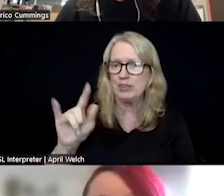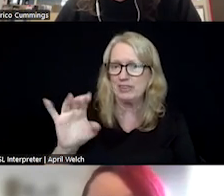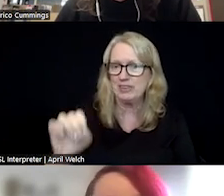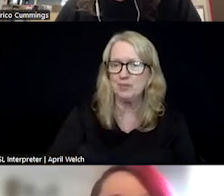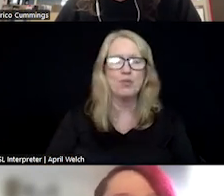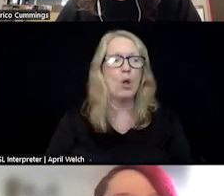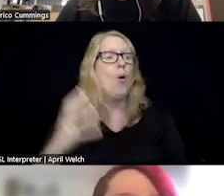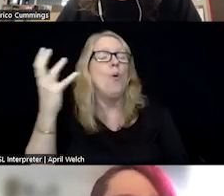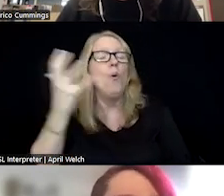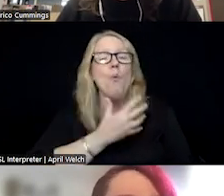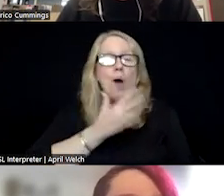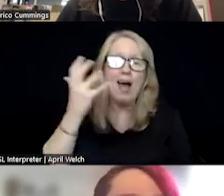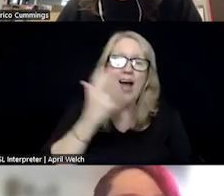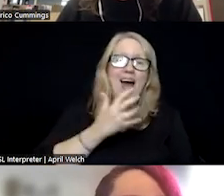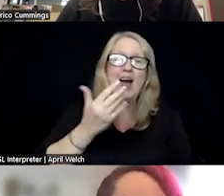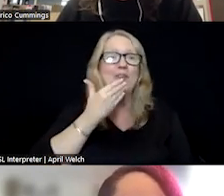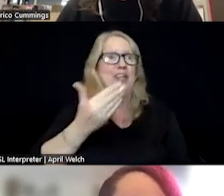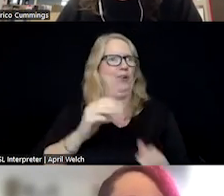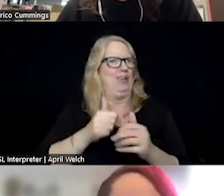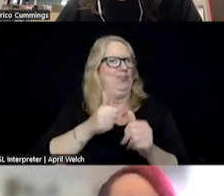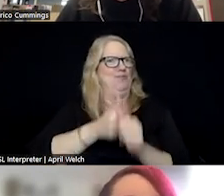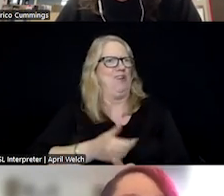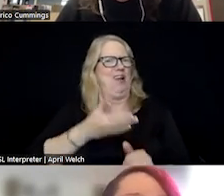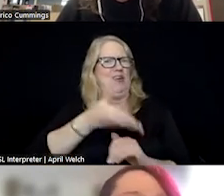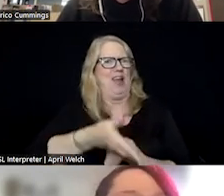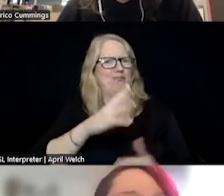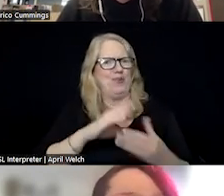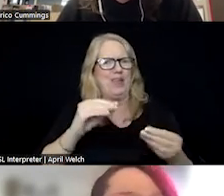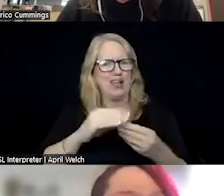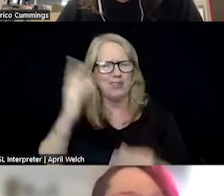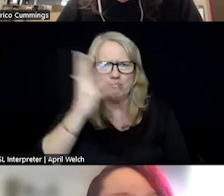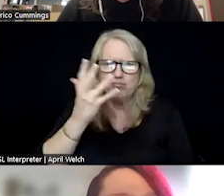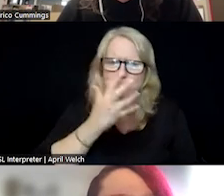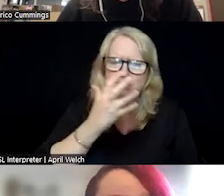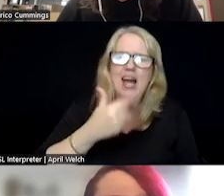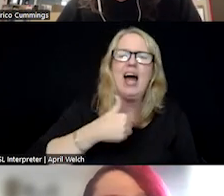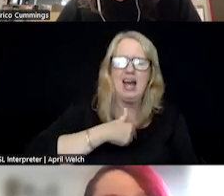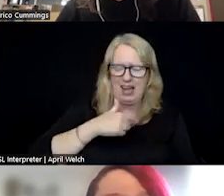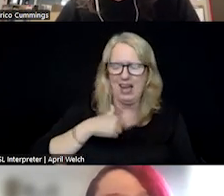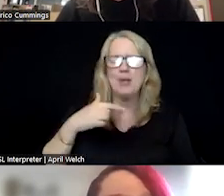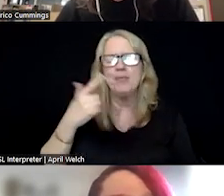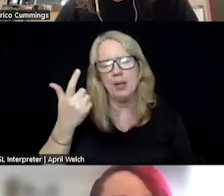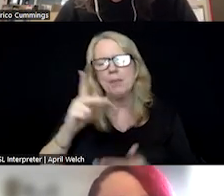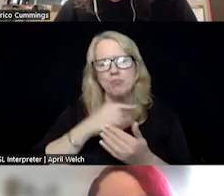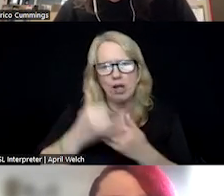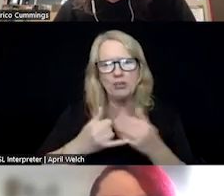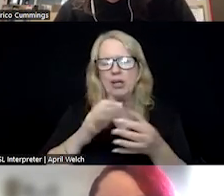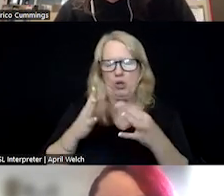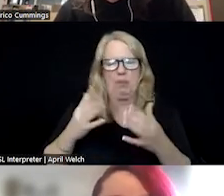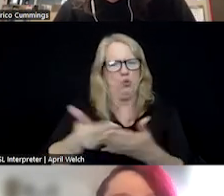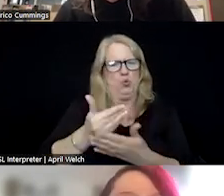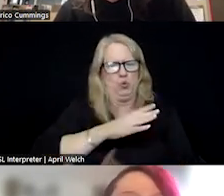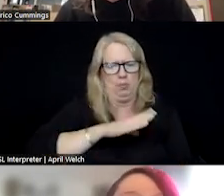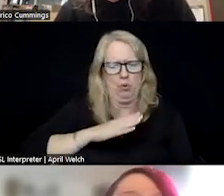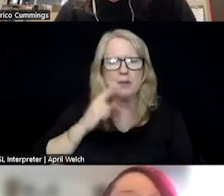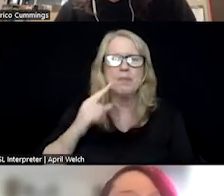Wow, Taylor, thank you so much. How do you follow that, right? So I'm the Thrive 98 project coordinator. I'm fairly new to the board. I come with